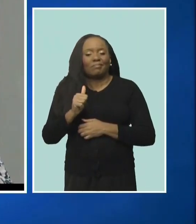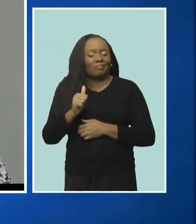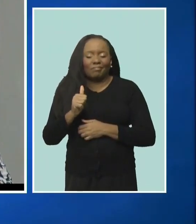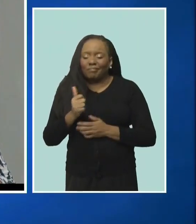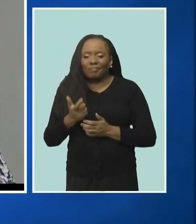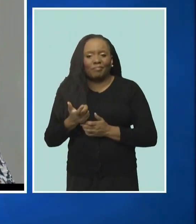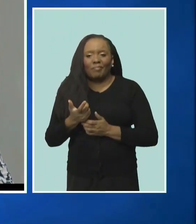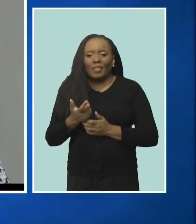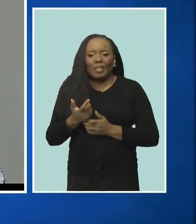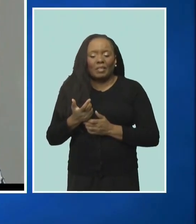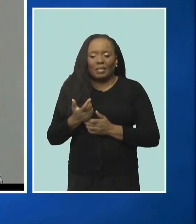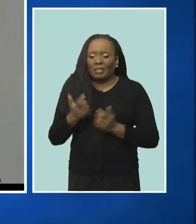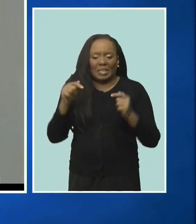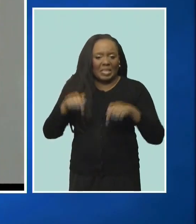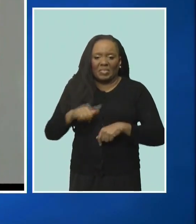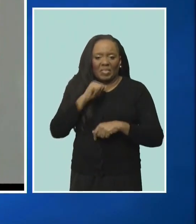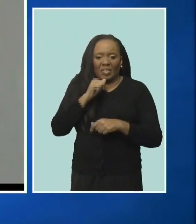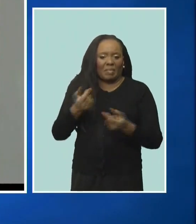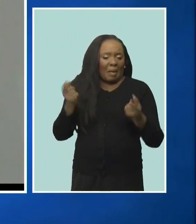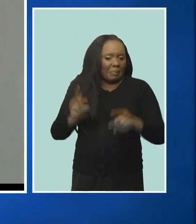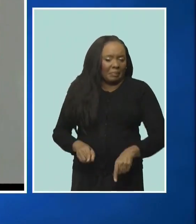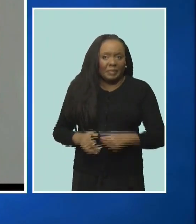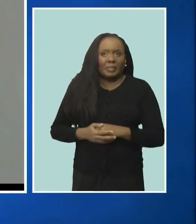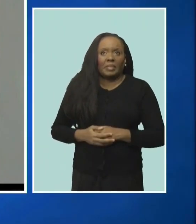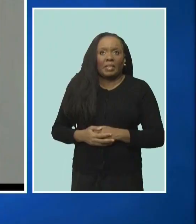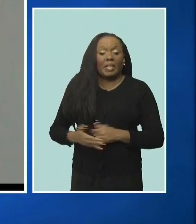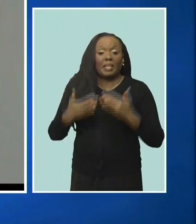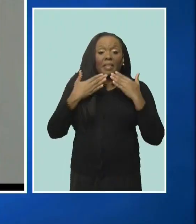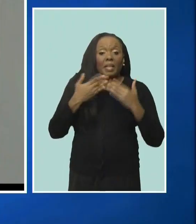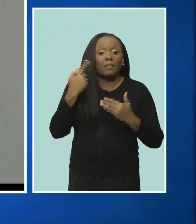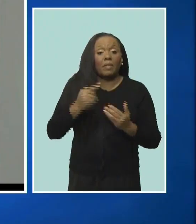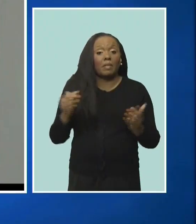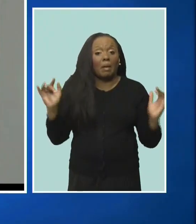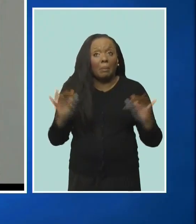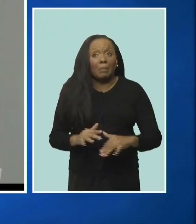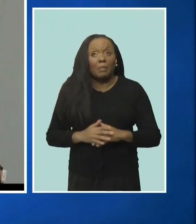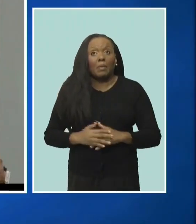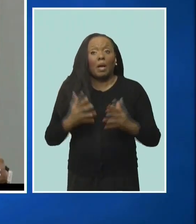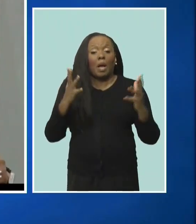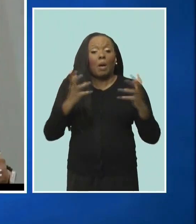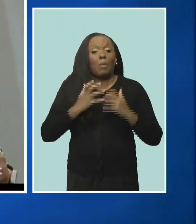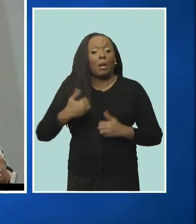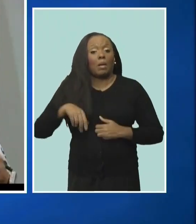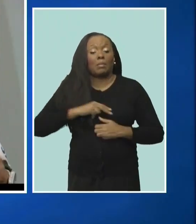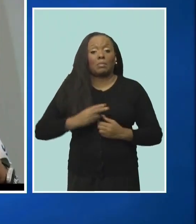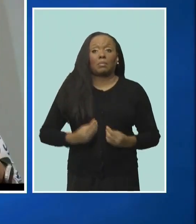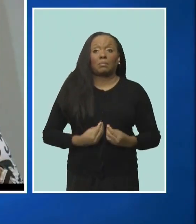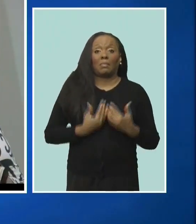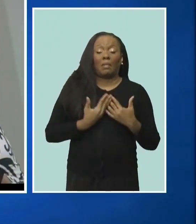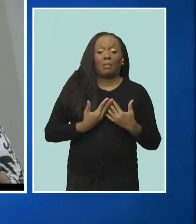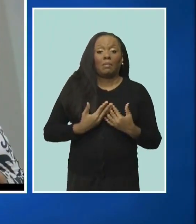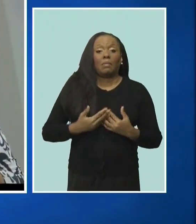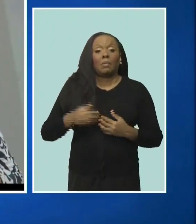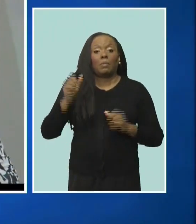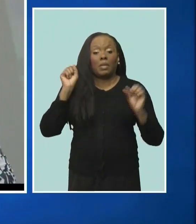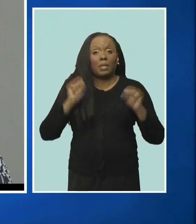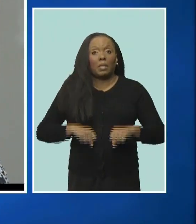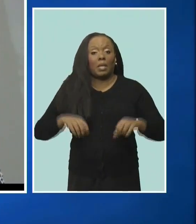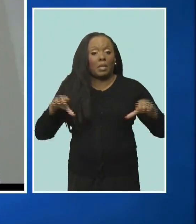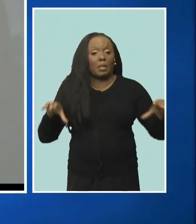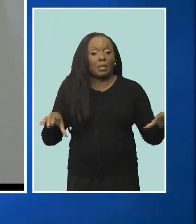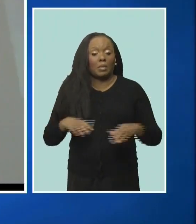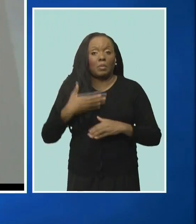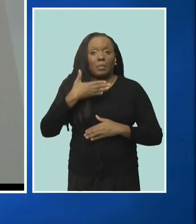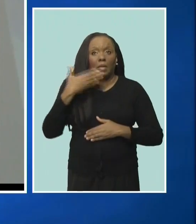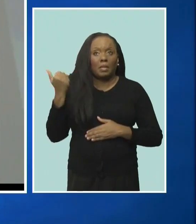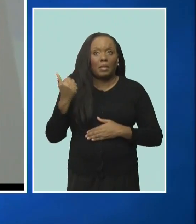So I thank you, I commend you, and may this be a way that continues to inspire all of us that we can do better, because we